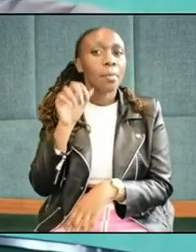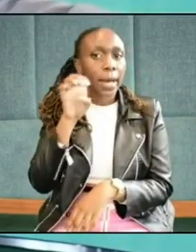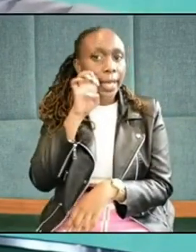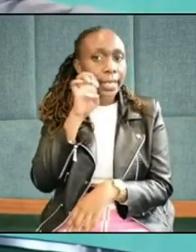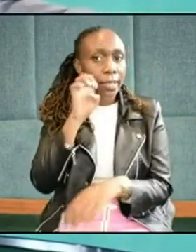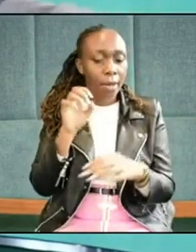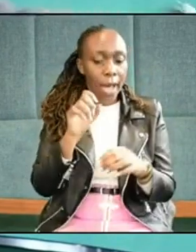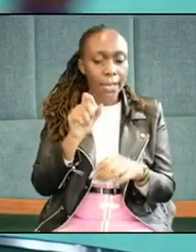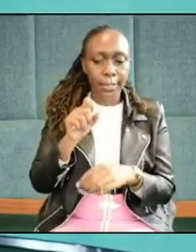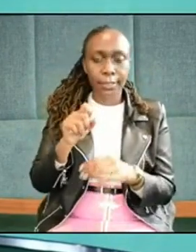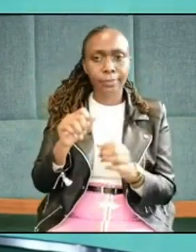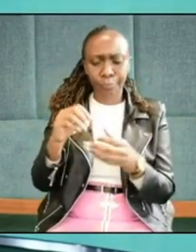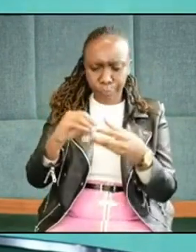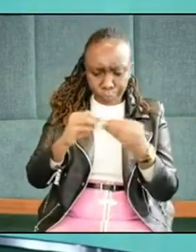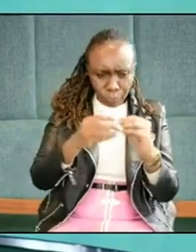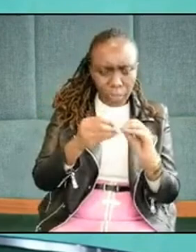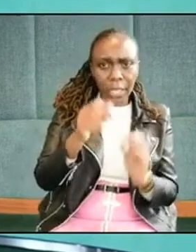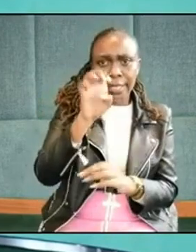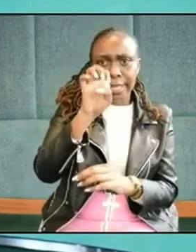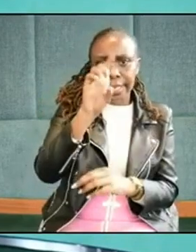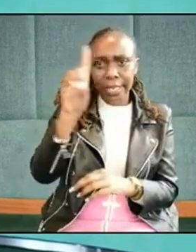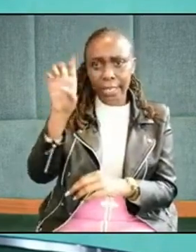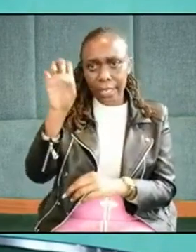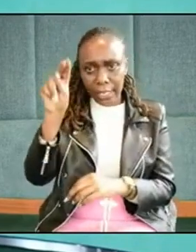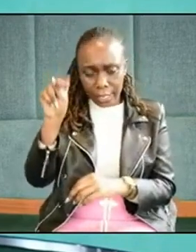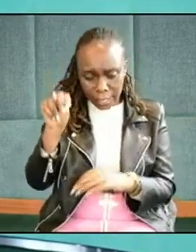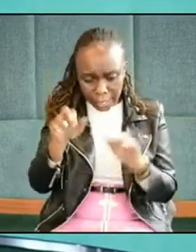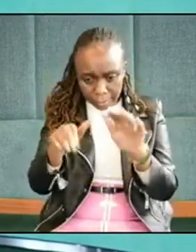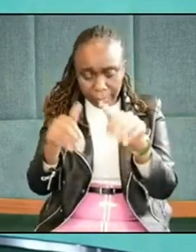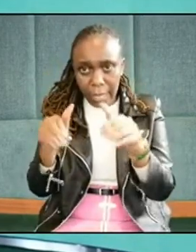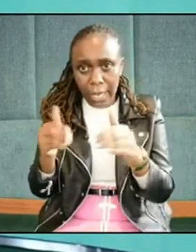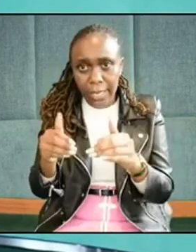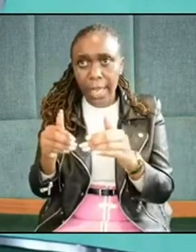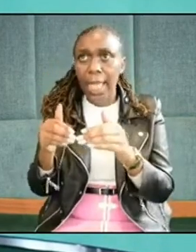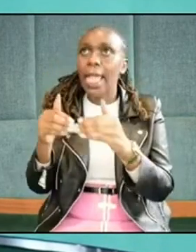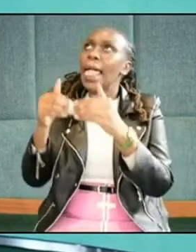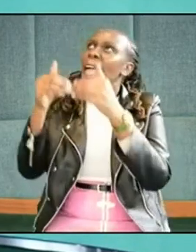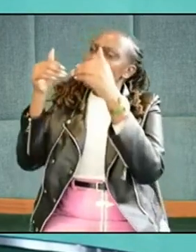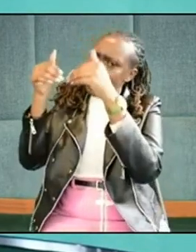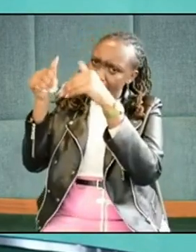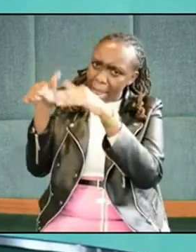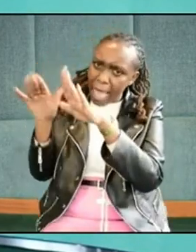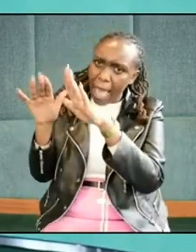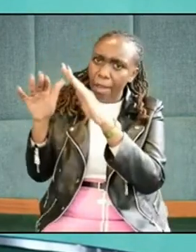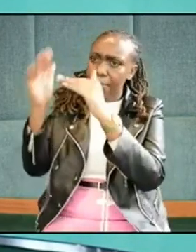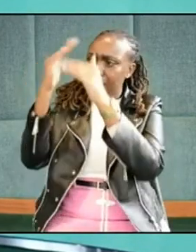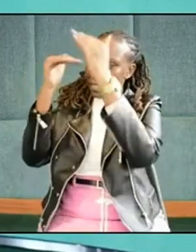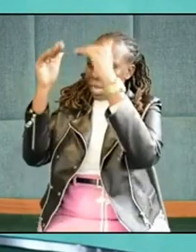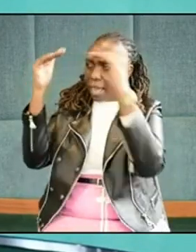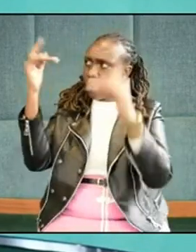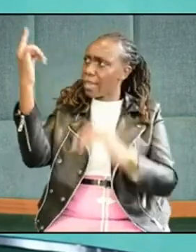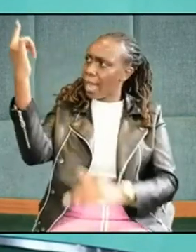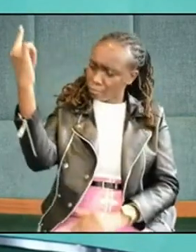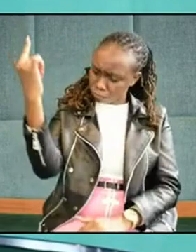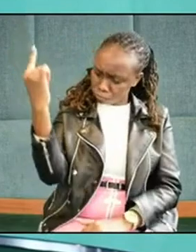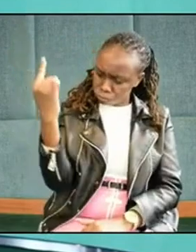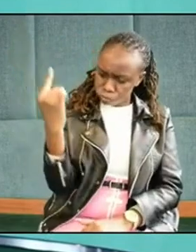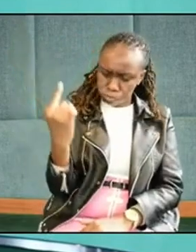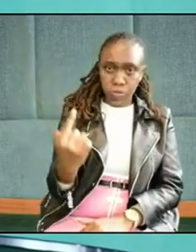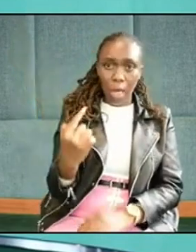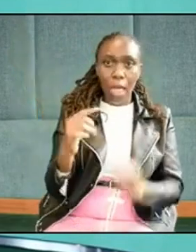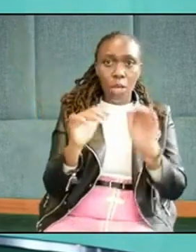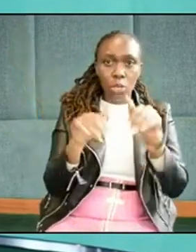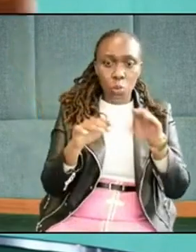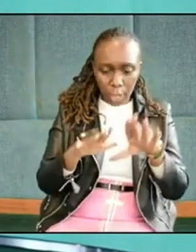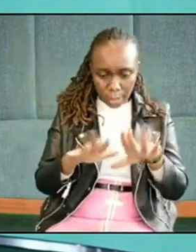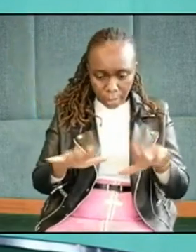of Eden for them, he himself will leave heaven, the splendors of heaven, and come to the garden on earth